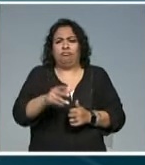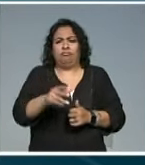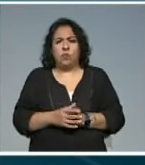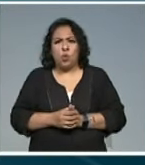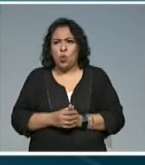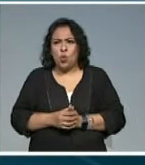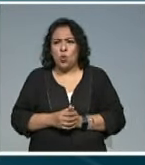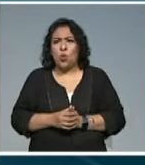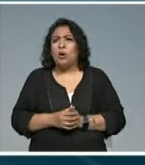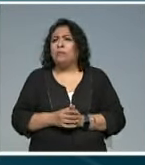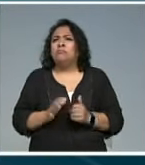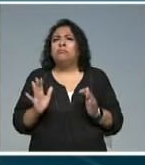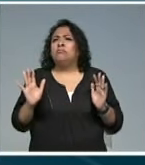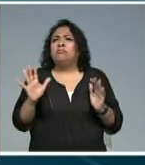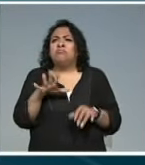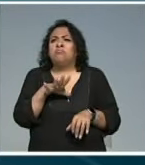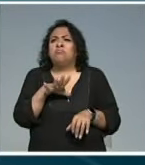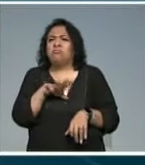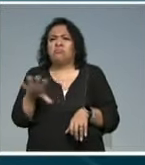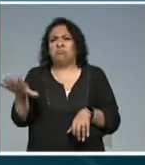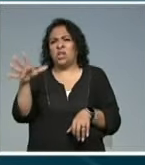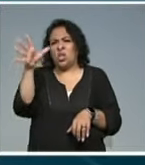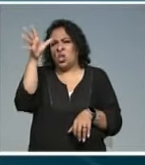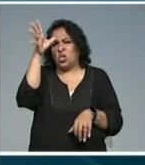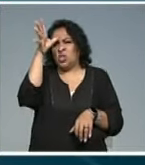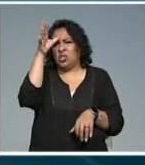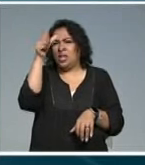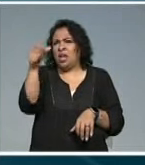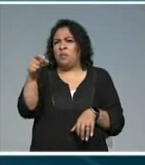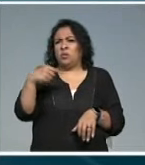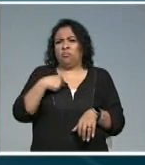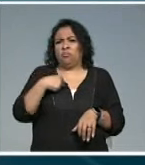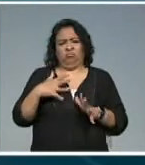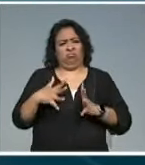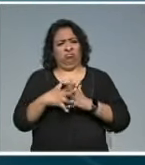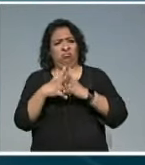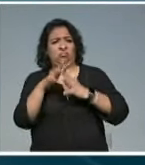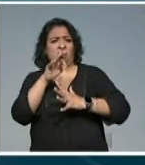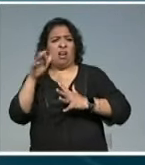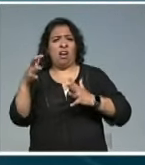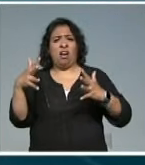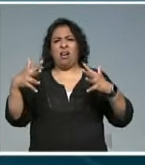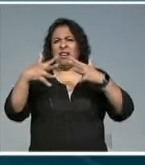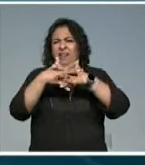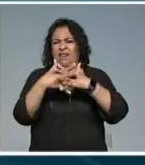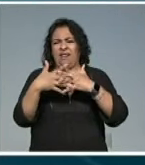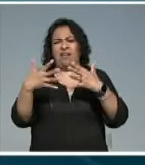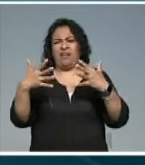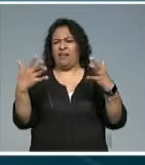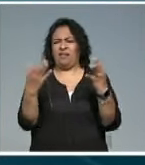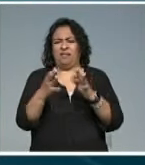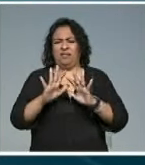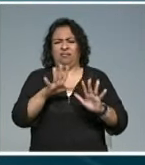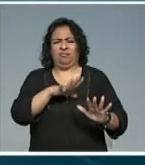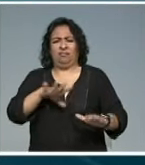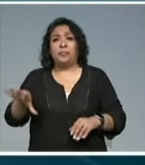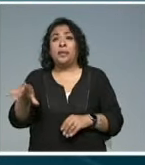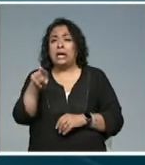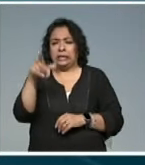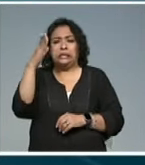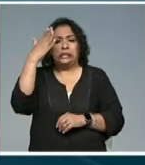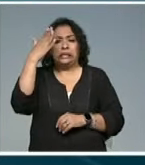He rejects the definition of himself as a Cold Warrior. And he knows